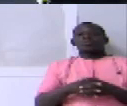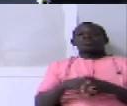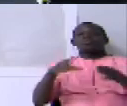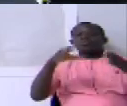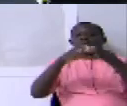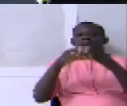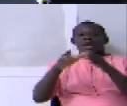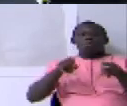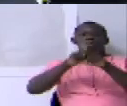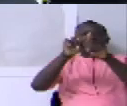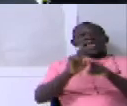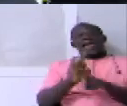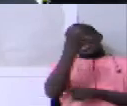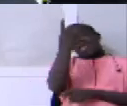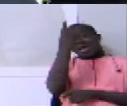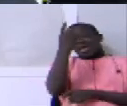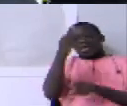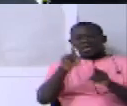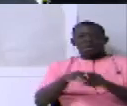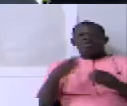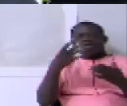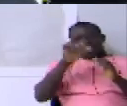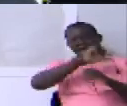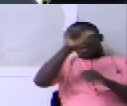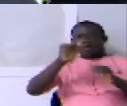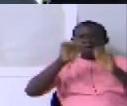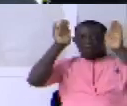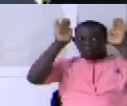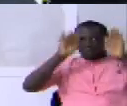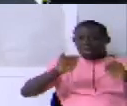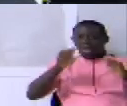Lord, God, in praying,